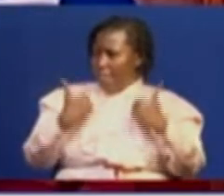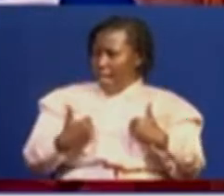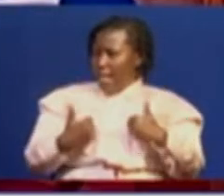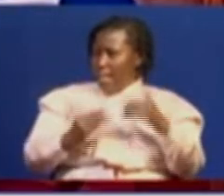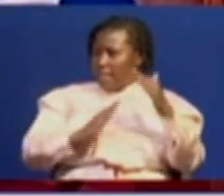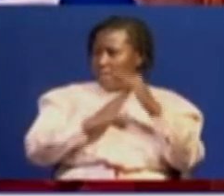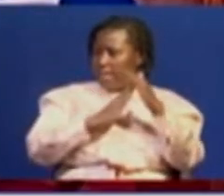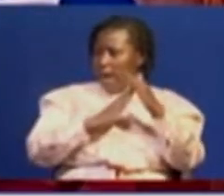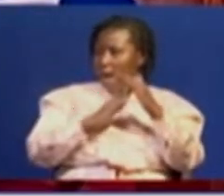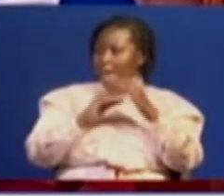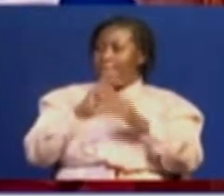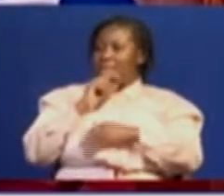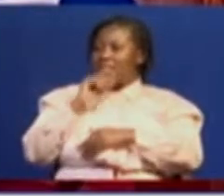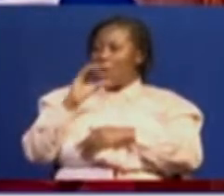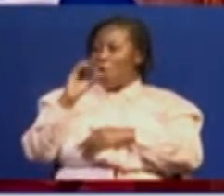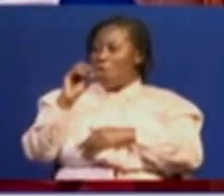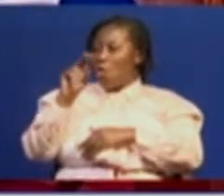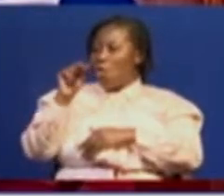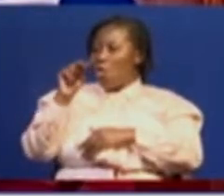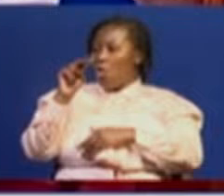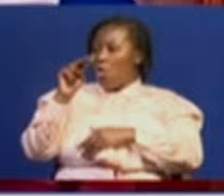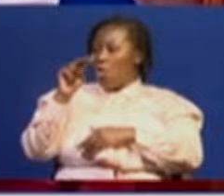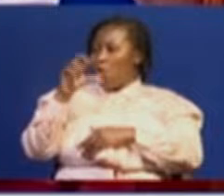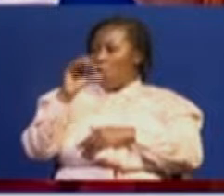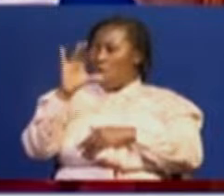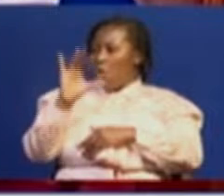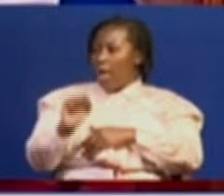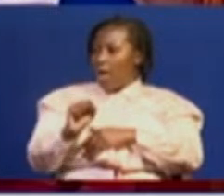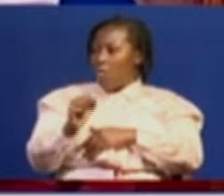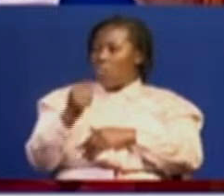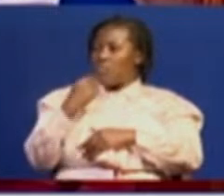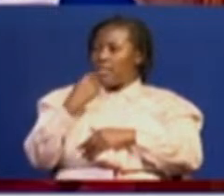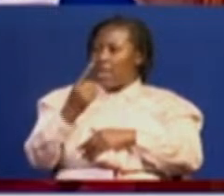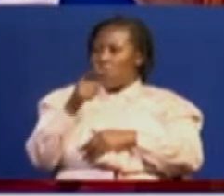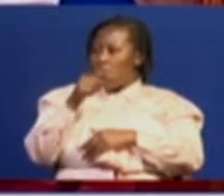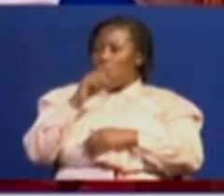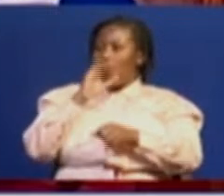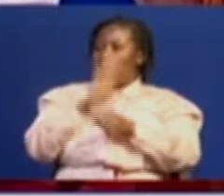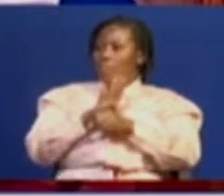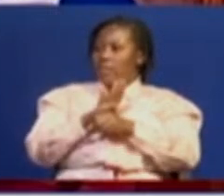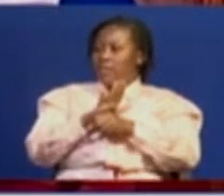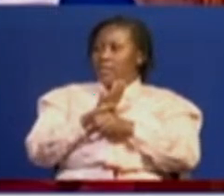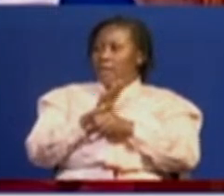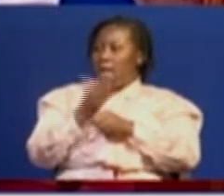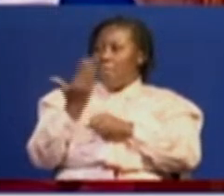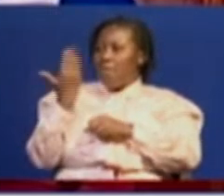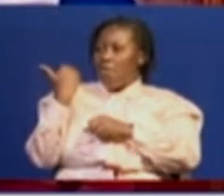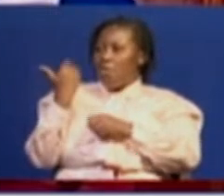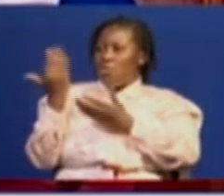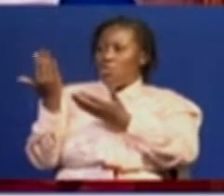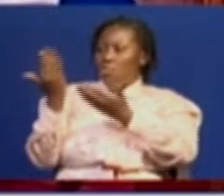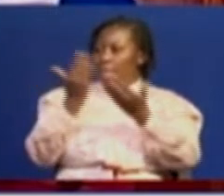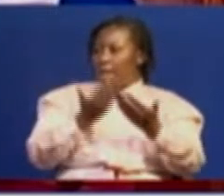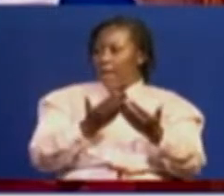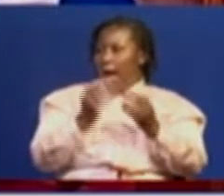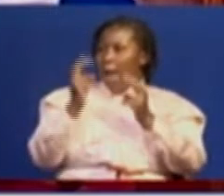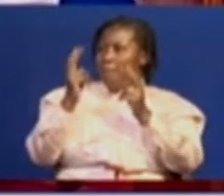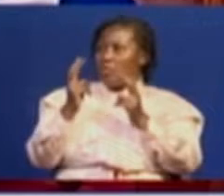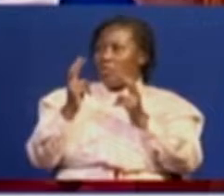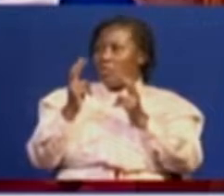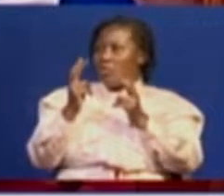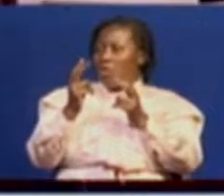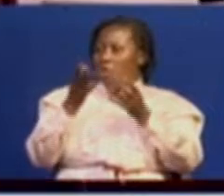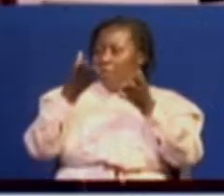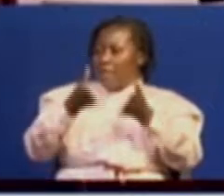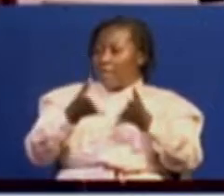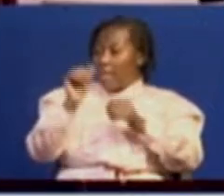by my senior land counsel, Mr. Ongoya, it was alleged that you had promised in advance to bring a motion of this